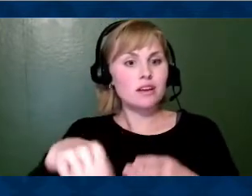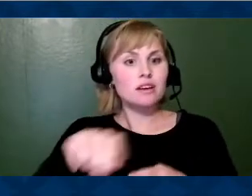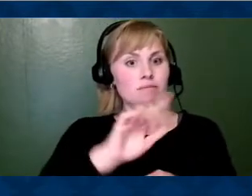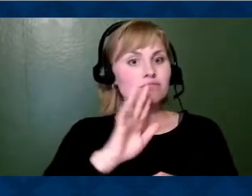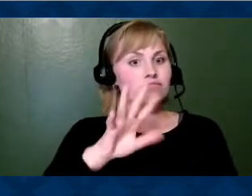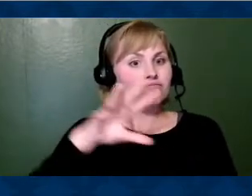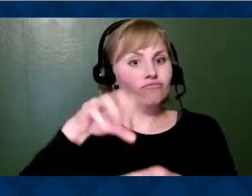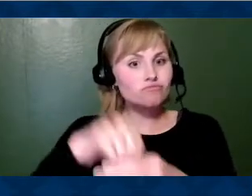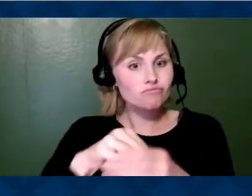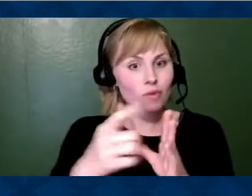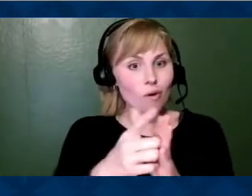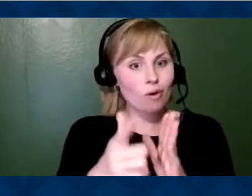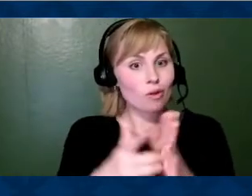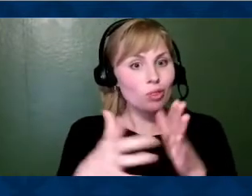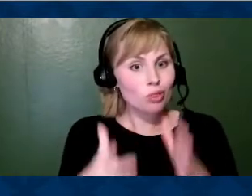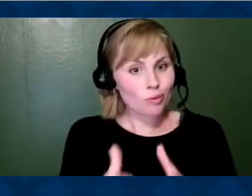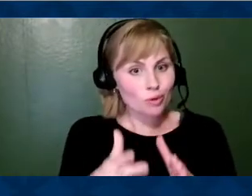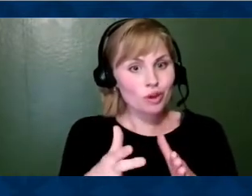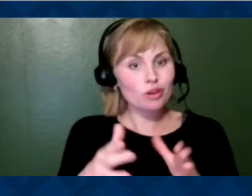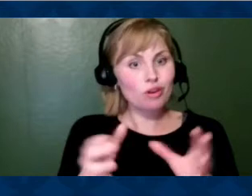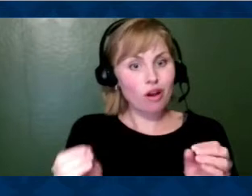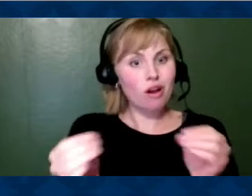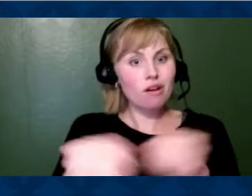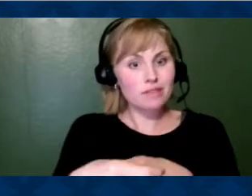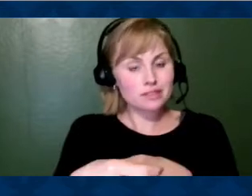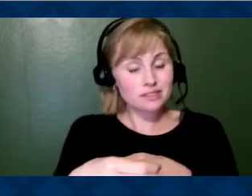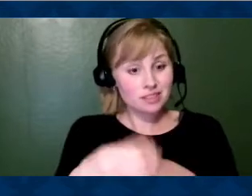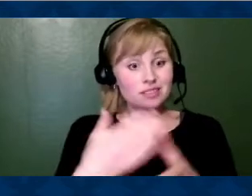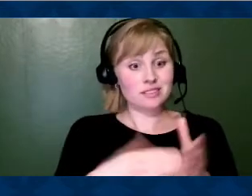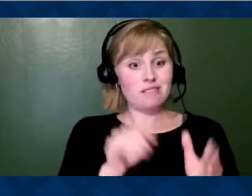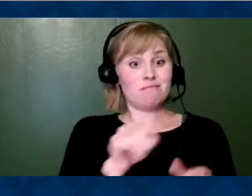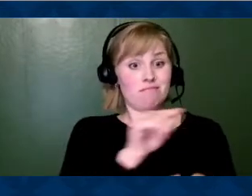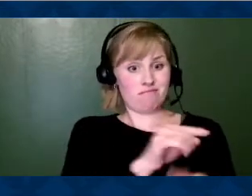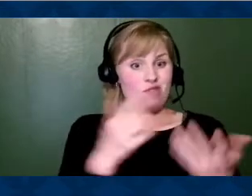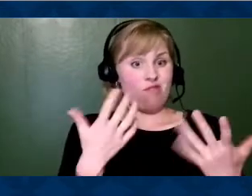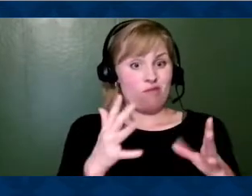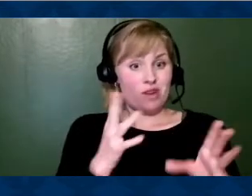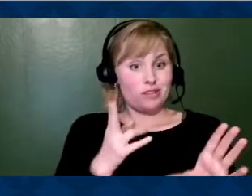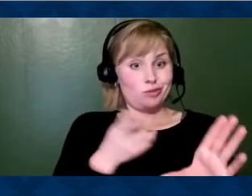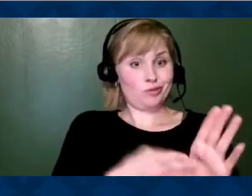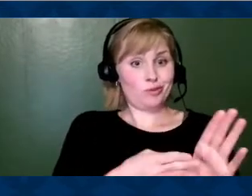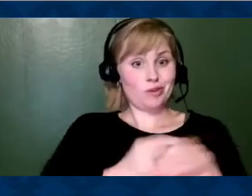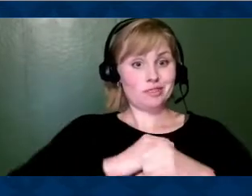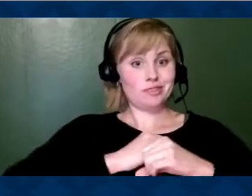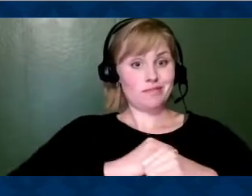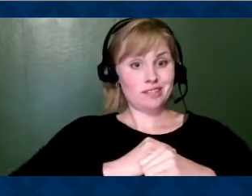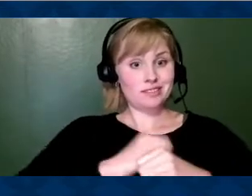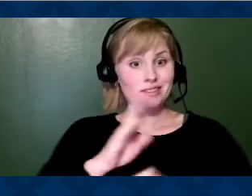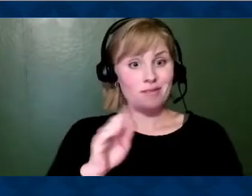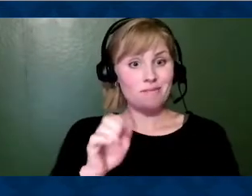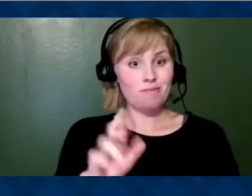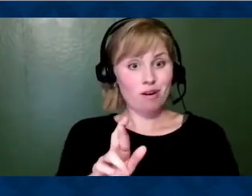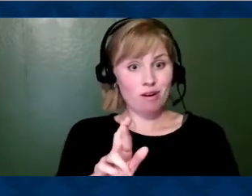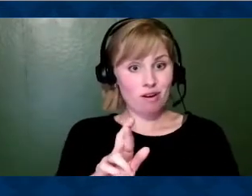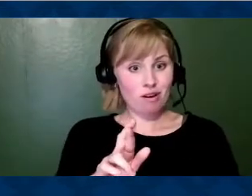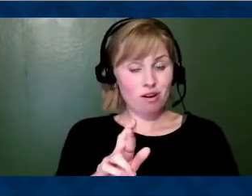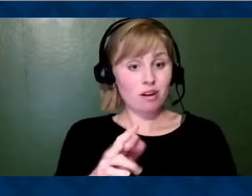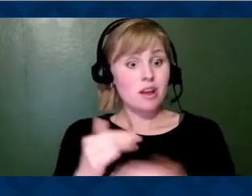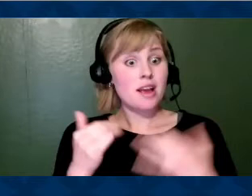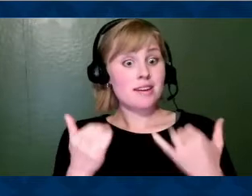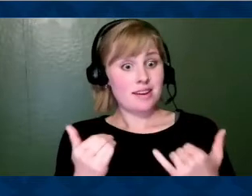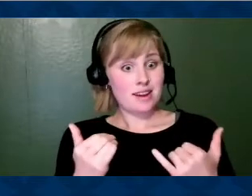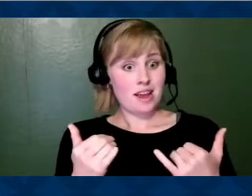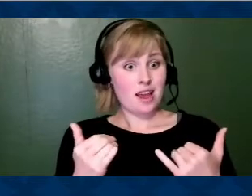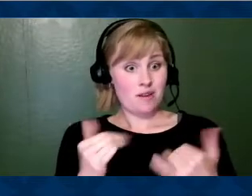be or are already joining the defense bar. And since we have a fairly young faculty in this area,